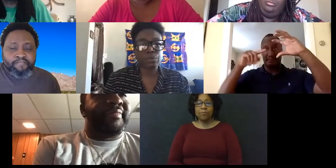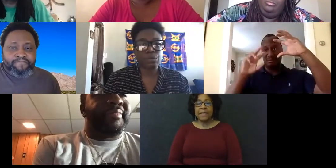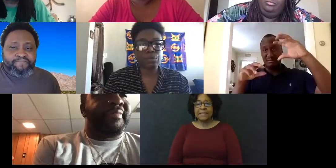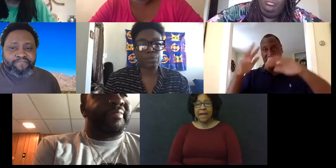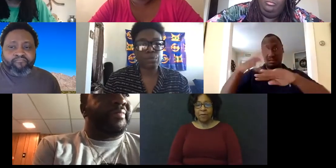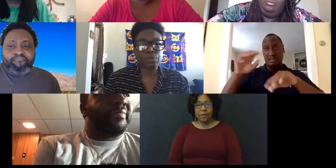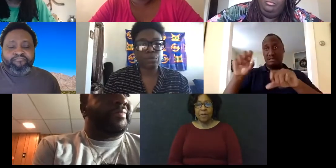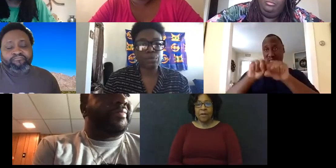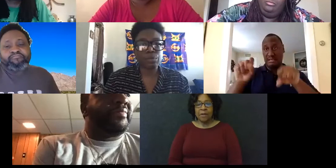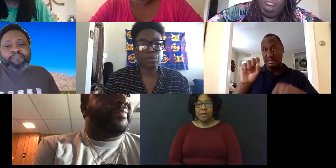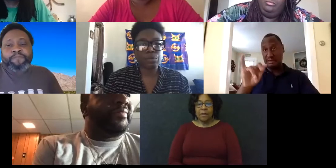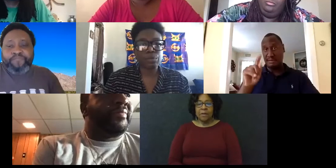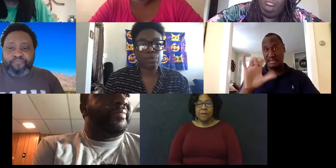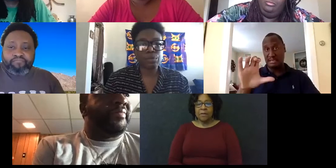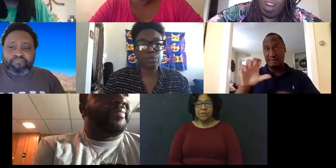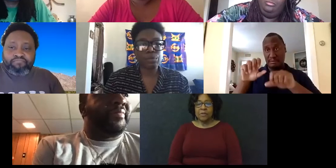all breaks down,